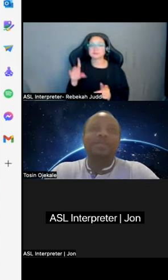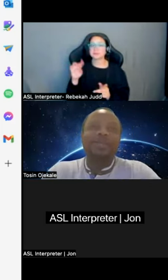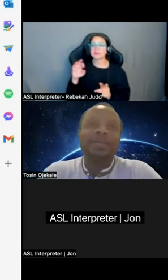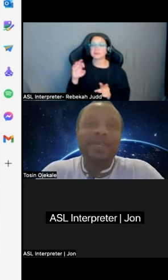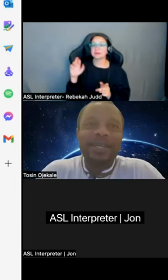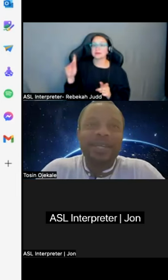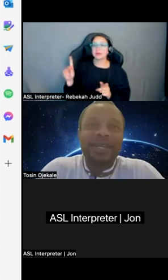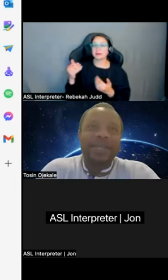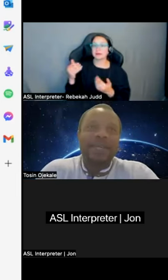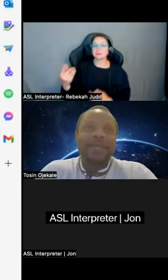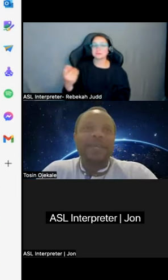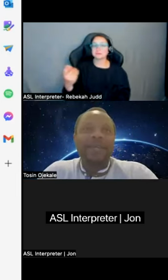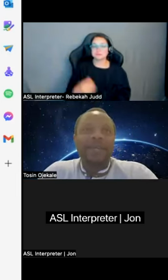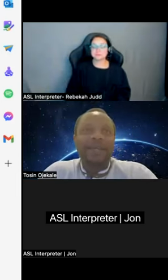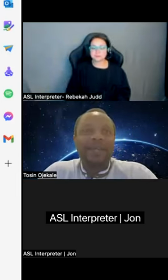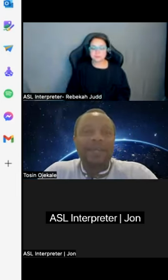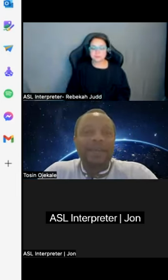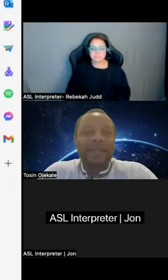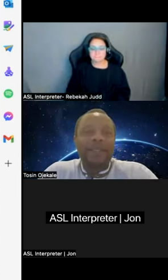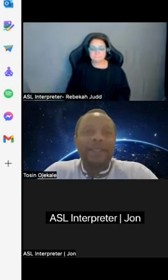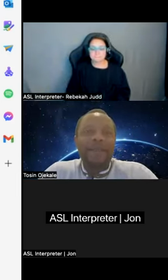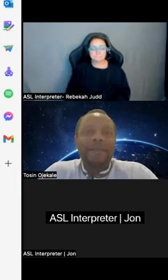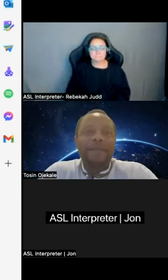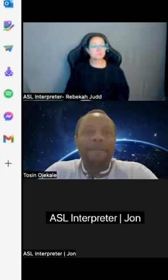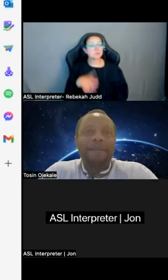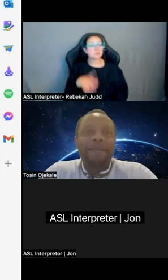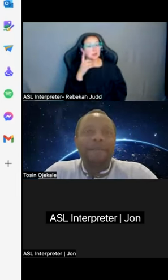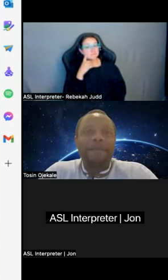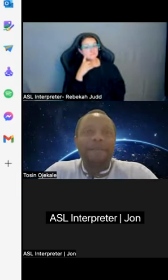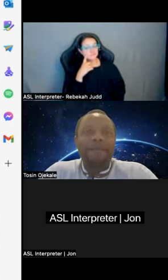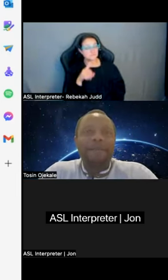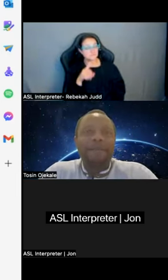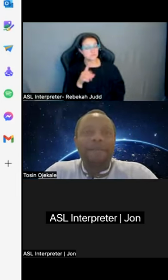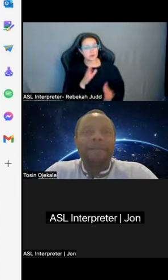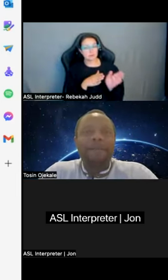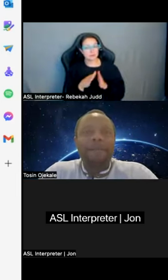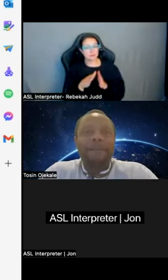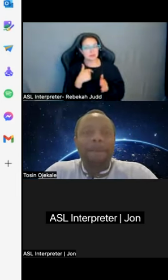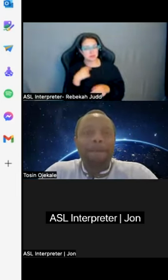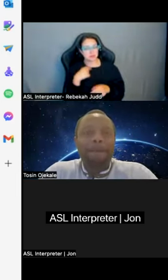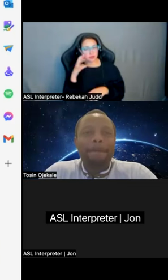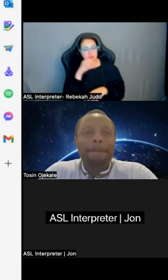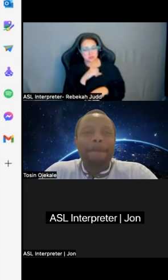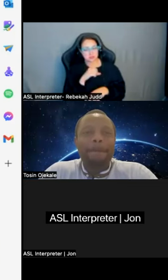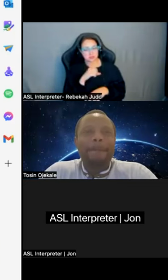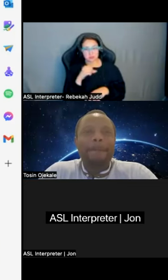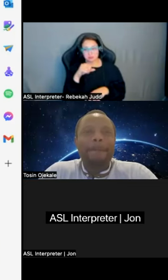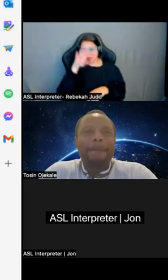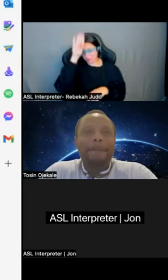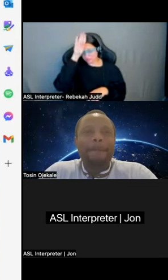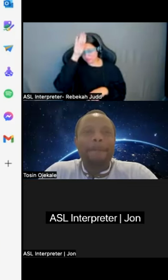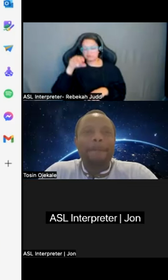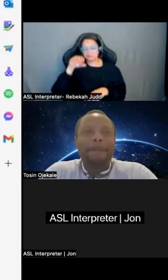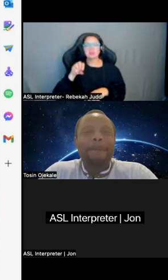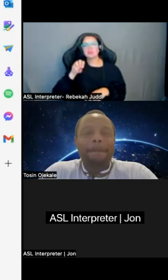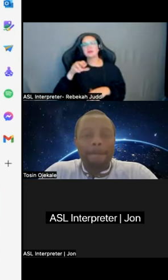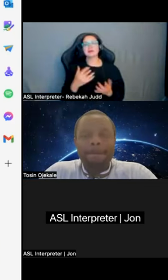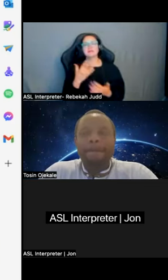questions. Yeah, so for a plan, so I'd kind of assume that the fire marshals would have radios